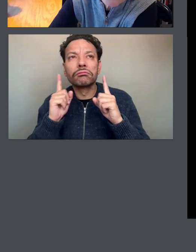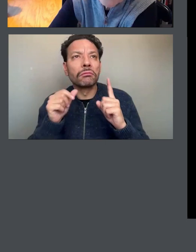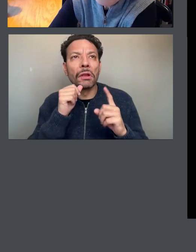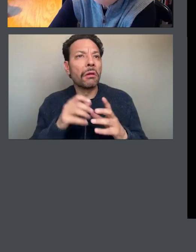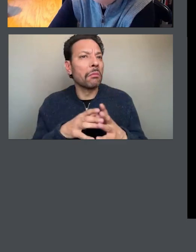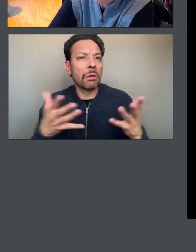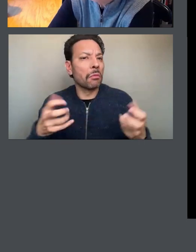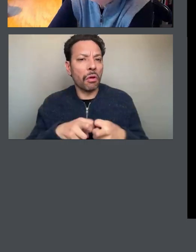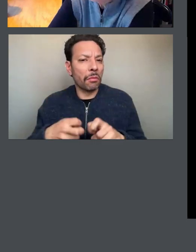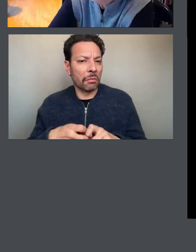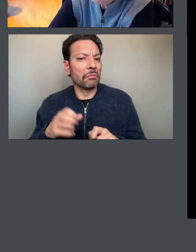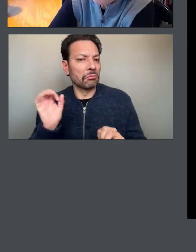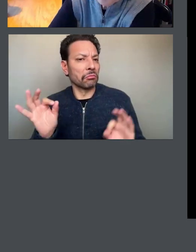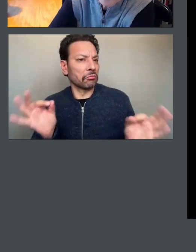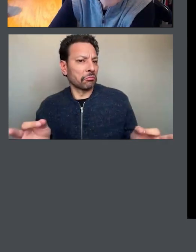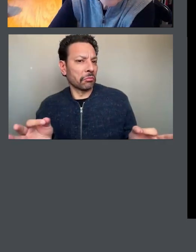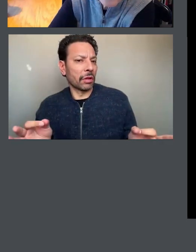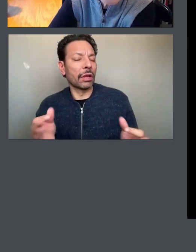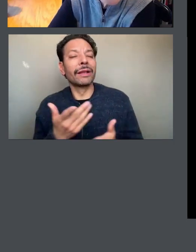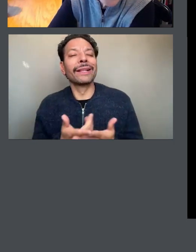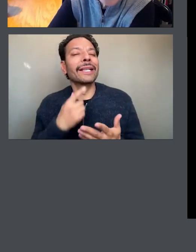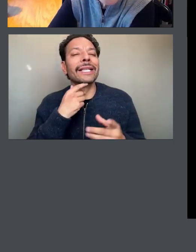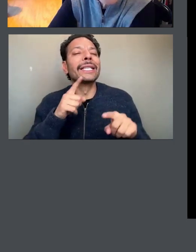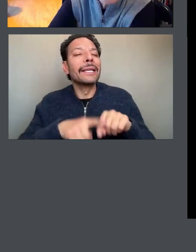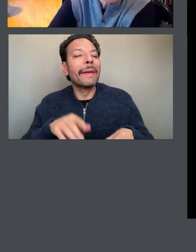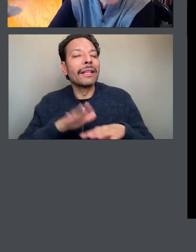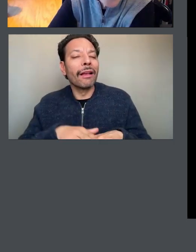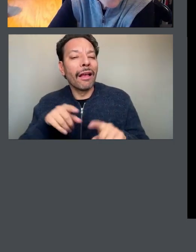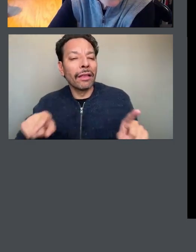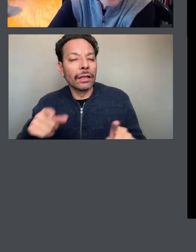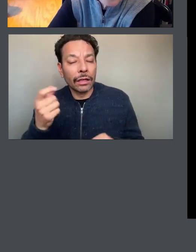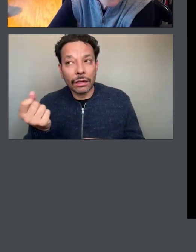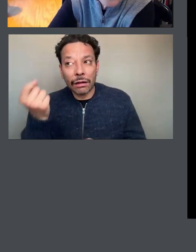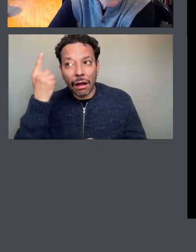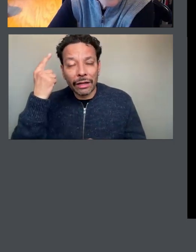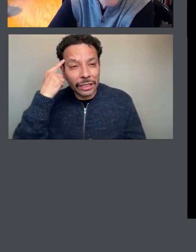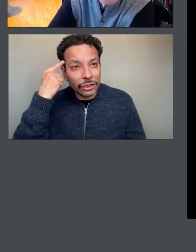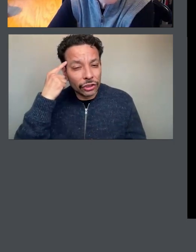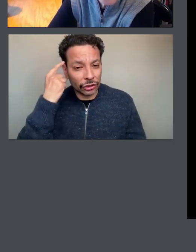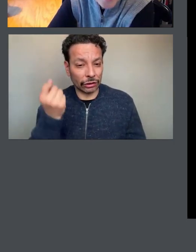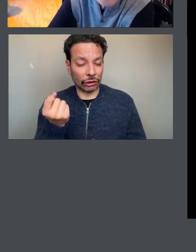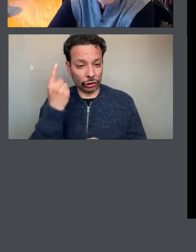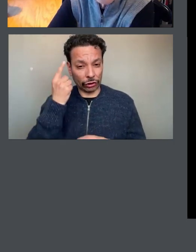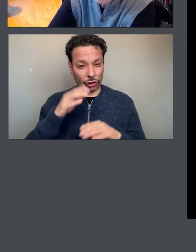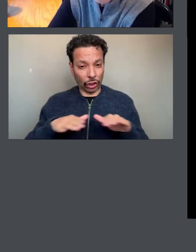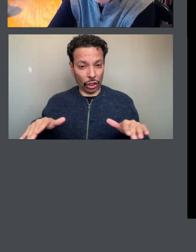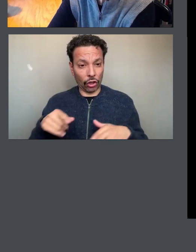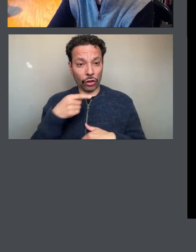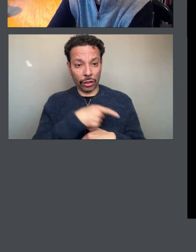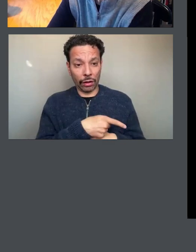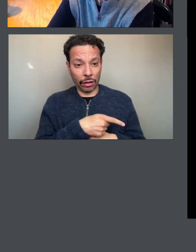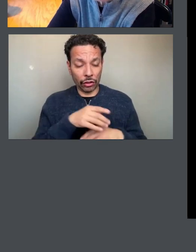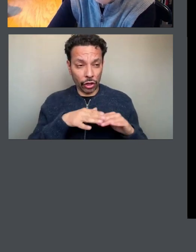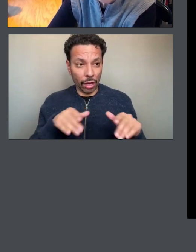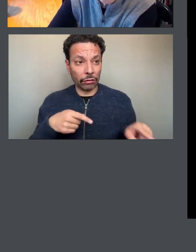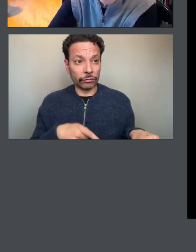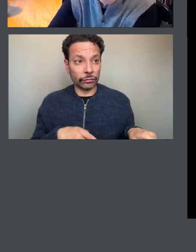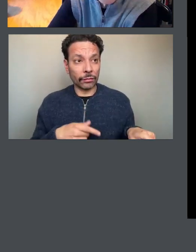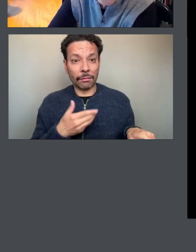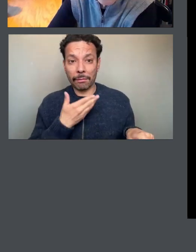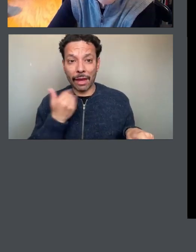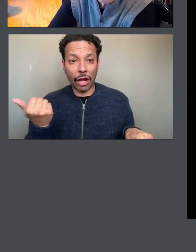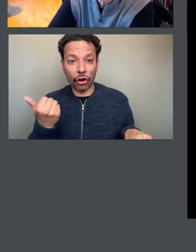problem. It depends on the cognition of the child. Is the child just